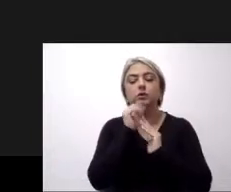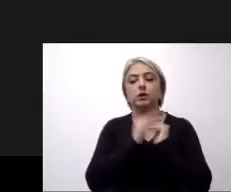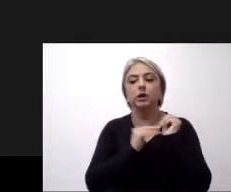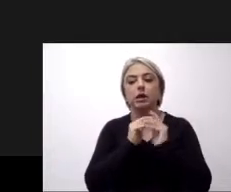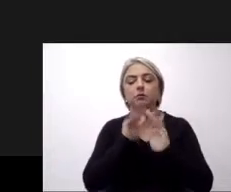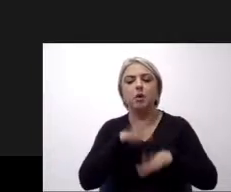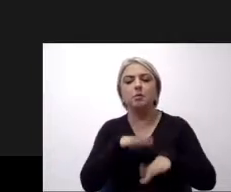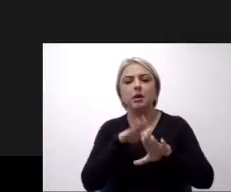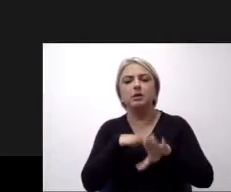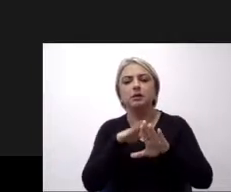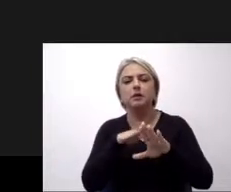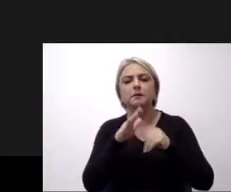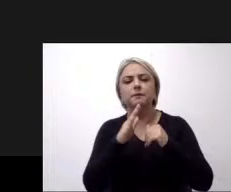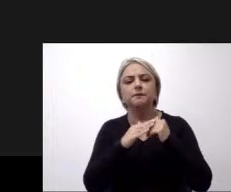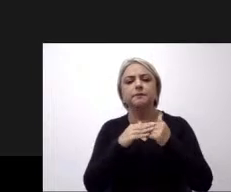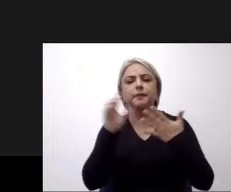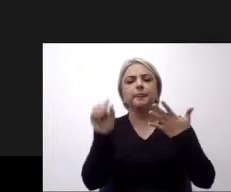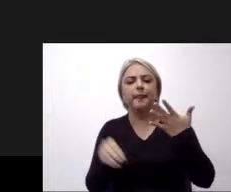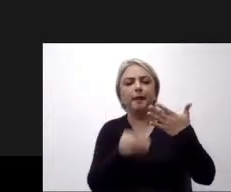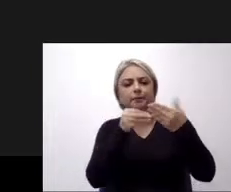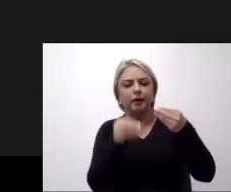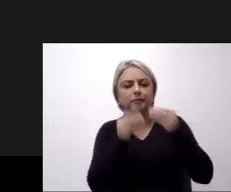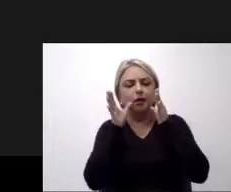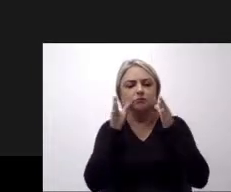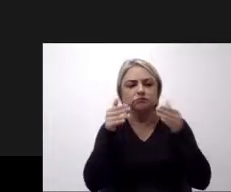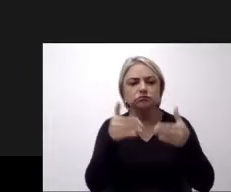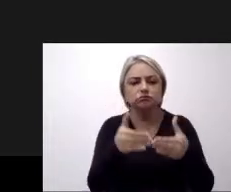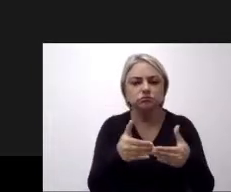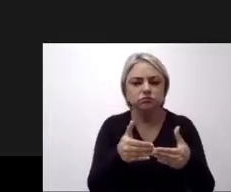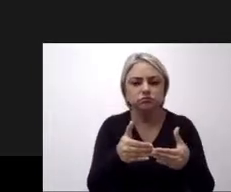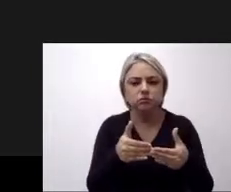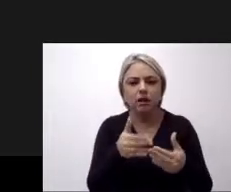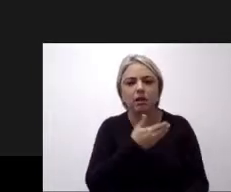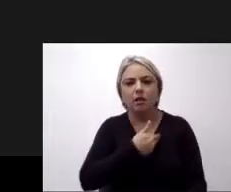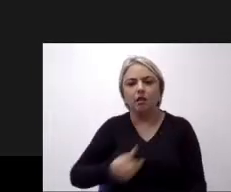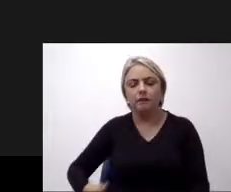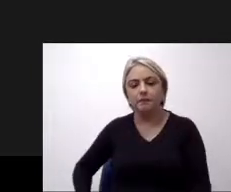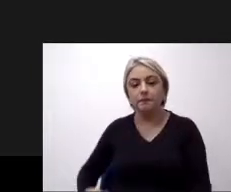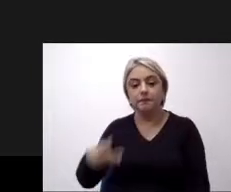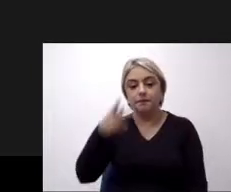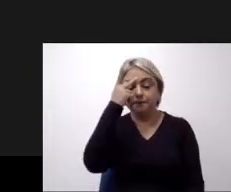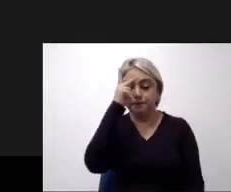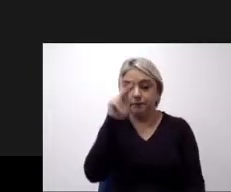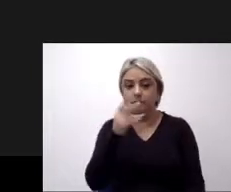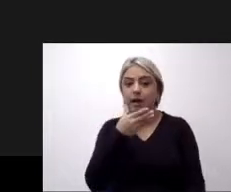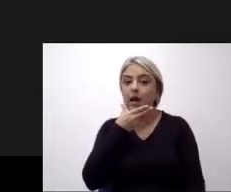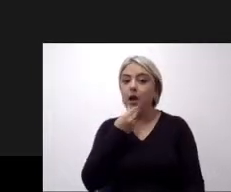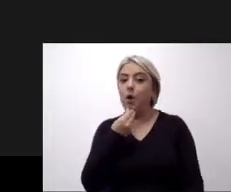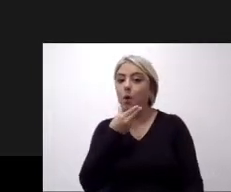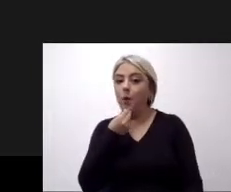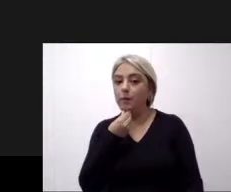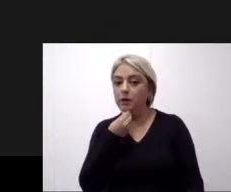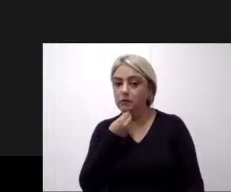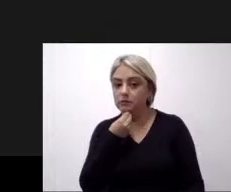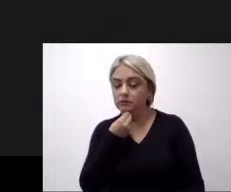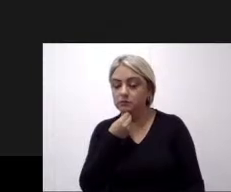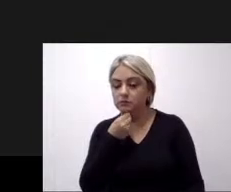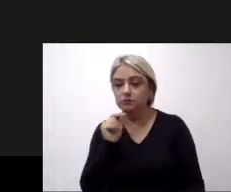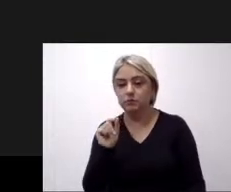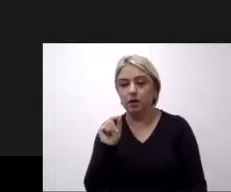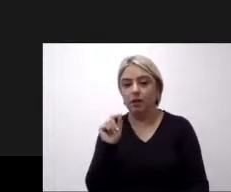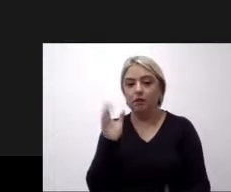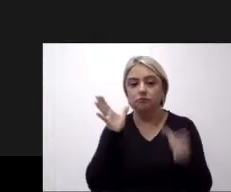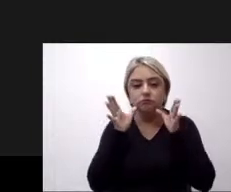more focused on the public sphere for boys, for example, elements that are focused on social